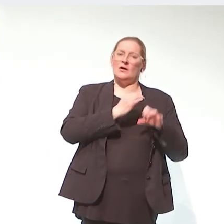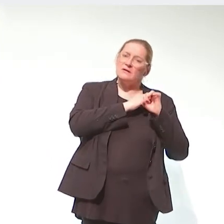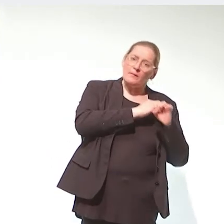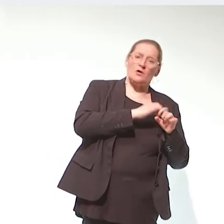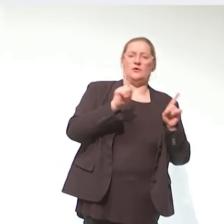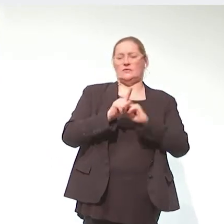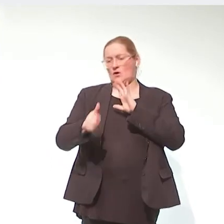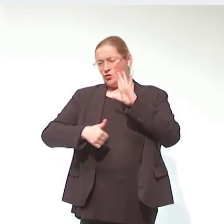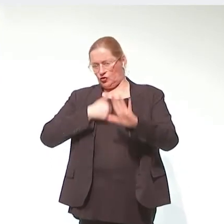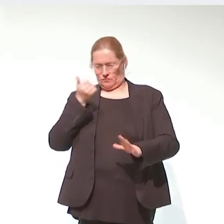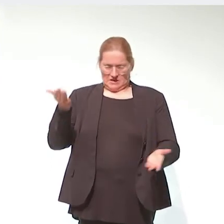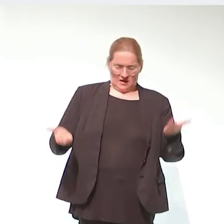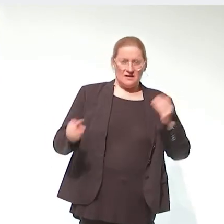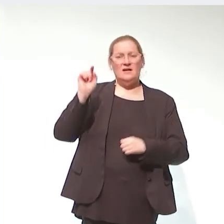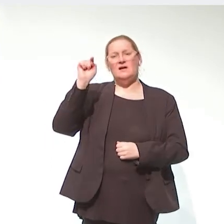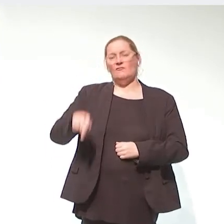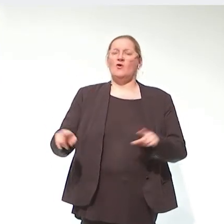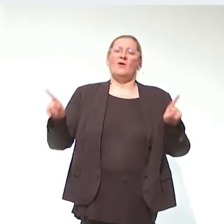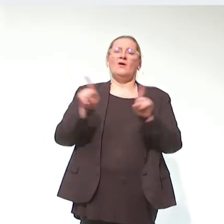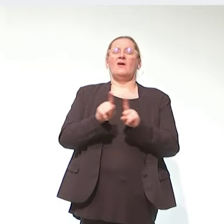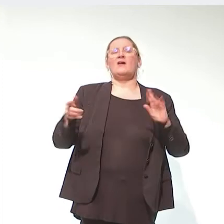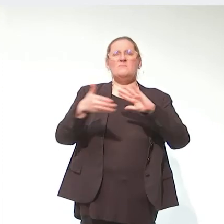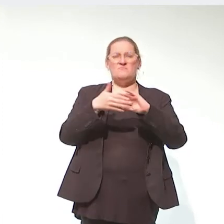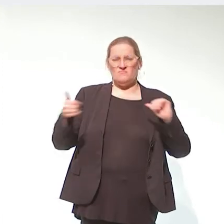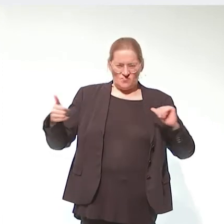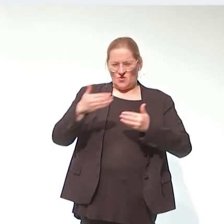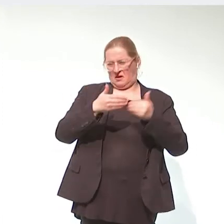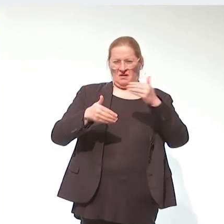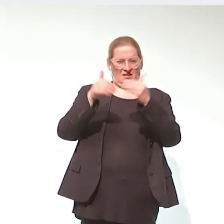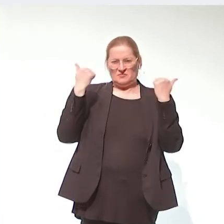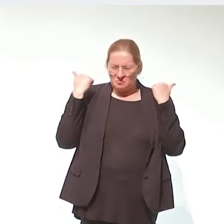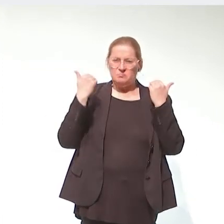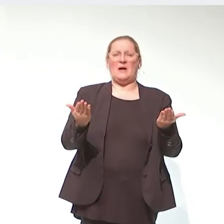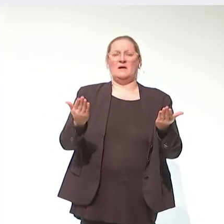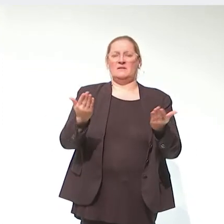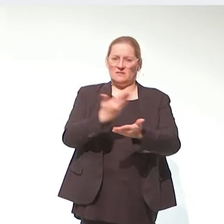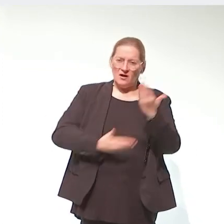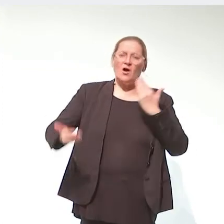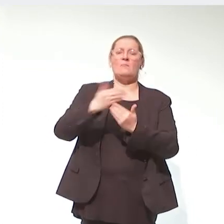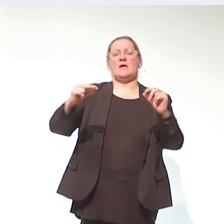and independence. We need to build bridges and break down barriers.